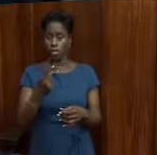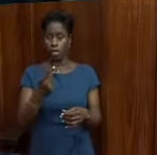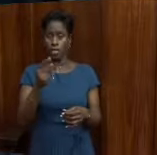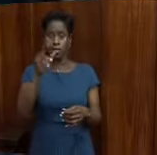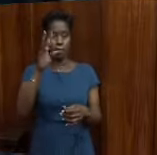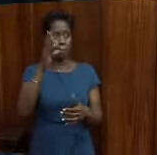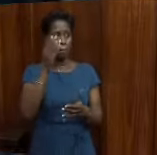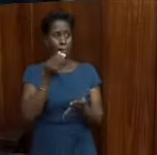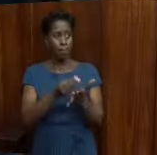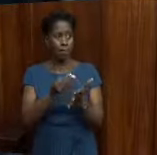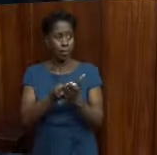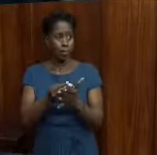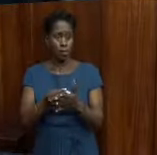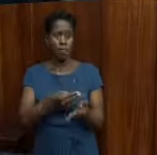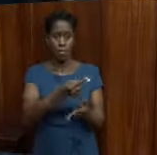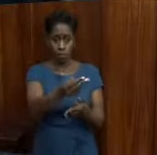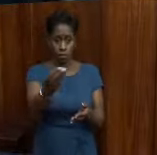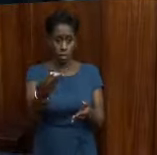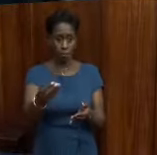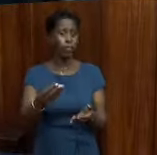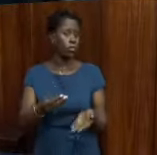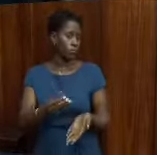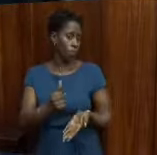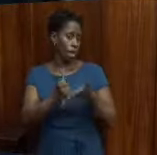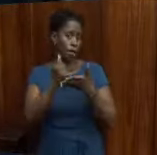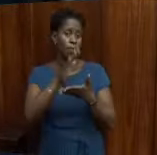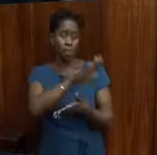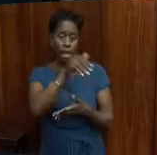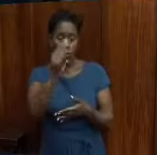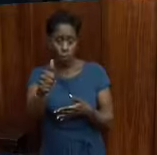allocated towards the Constituency Development Program.